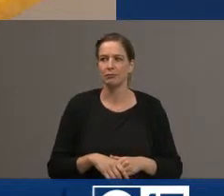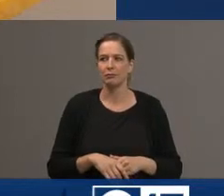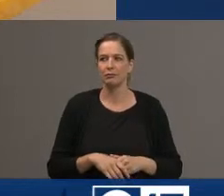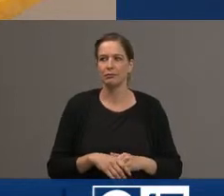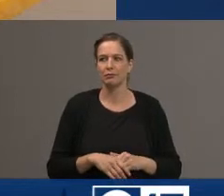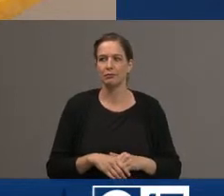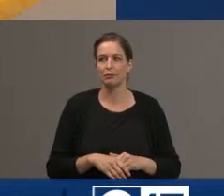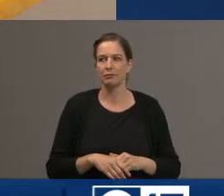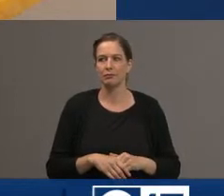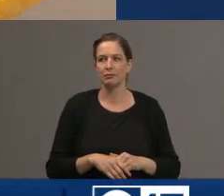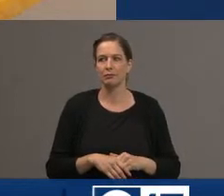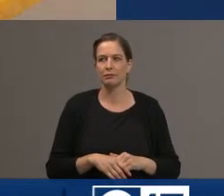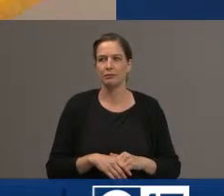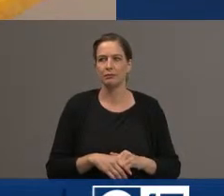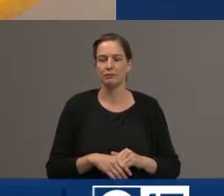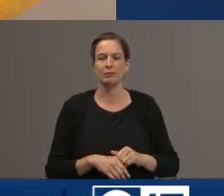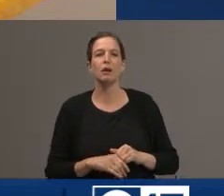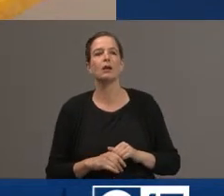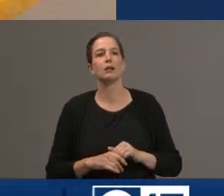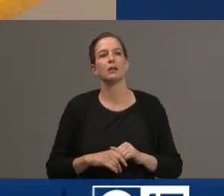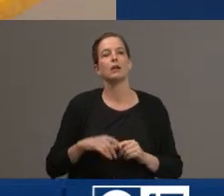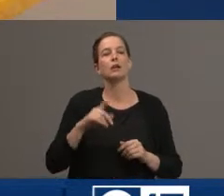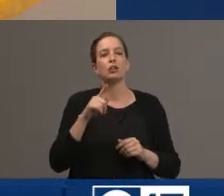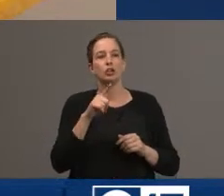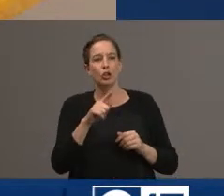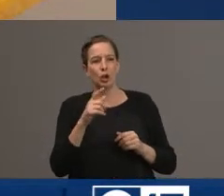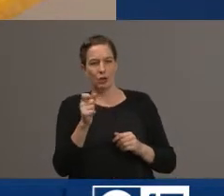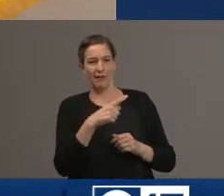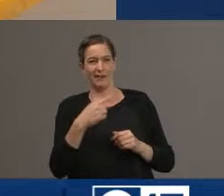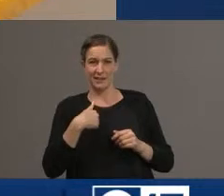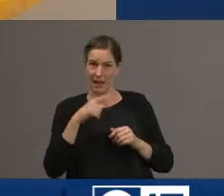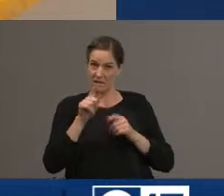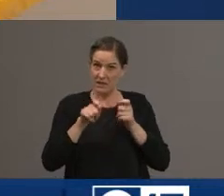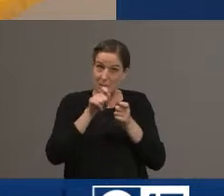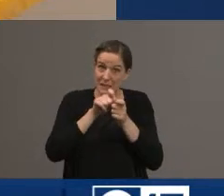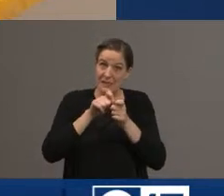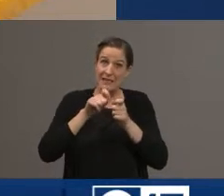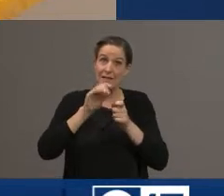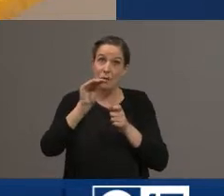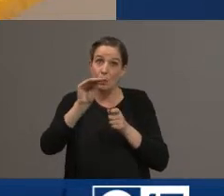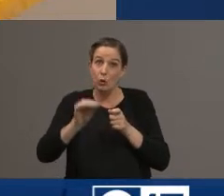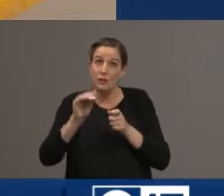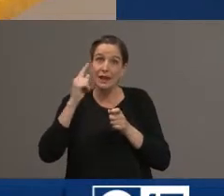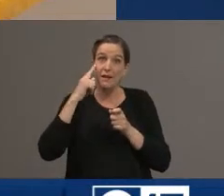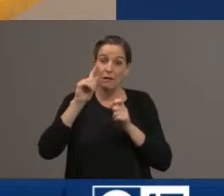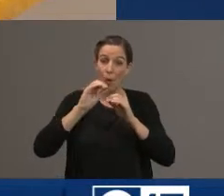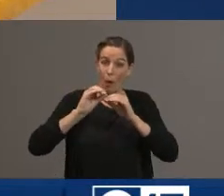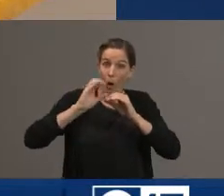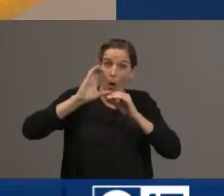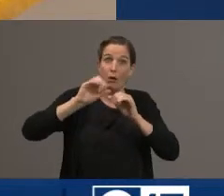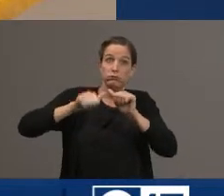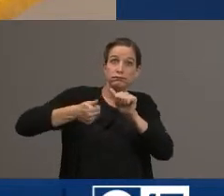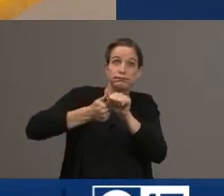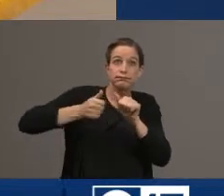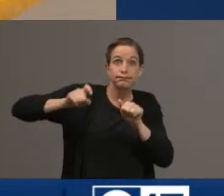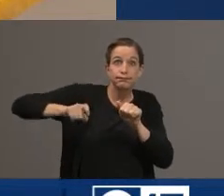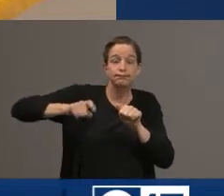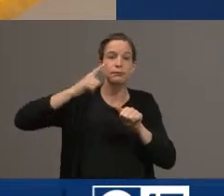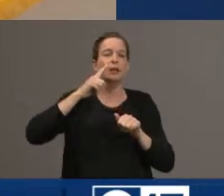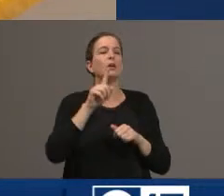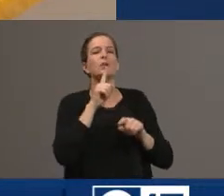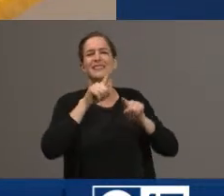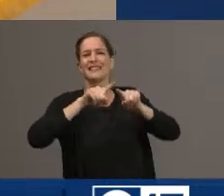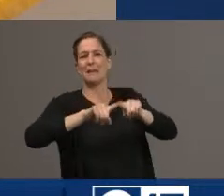that? So there's not a specific percentage. It would really depend on the circumstances of